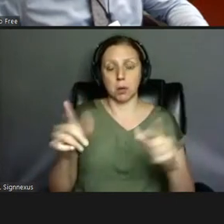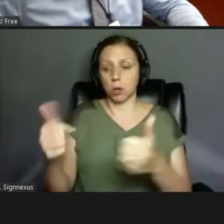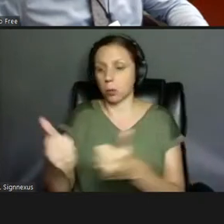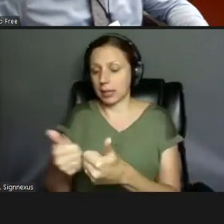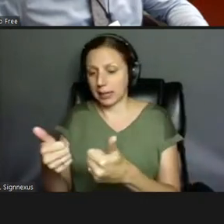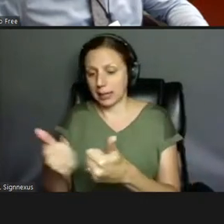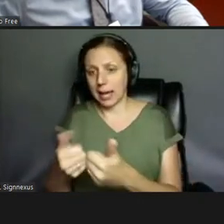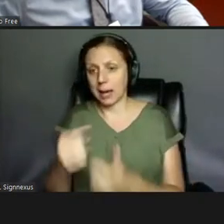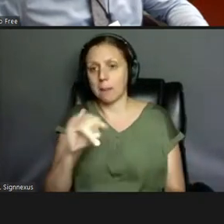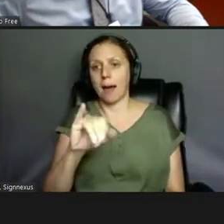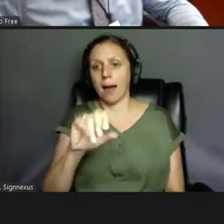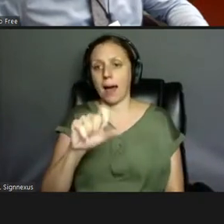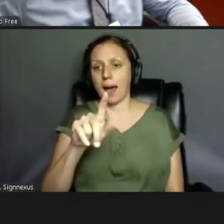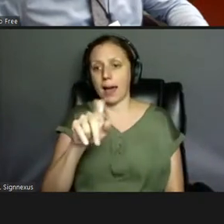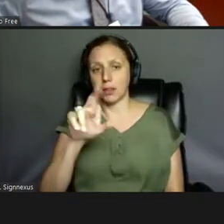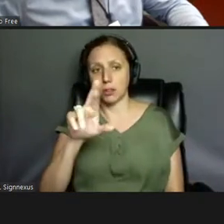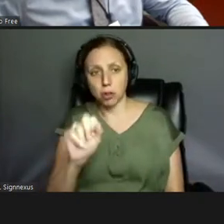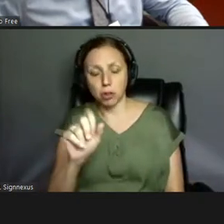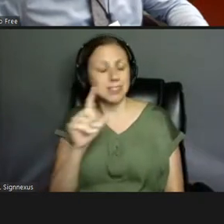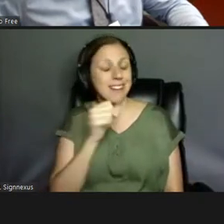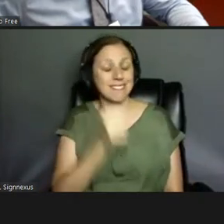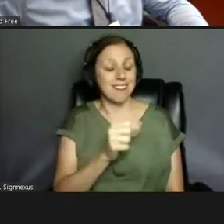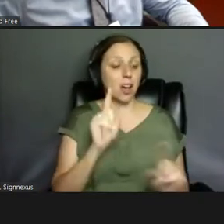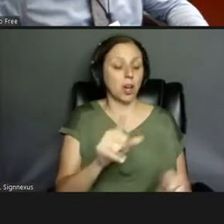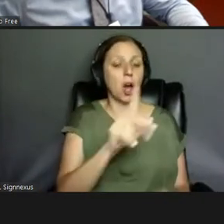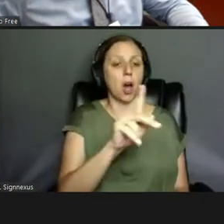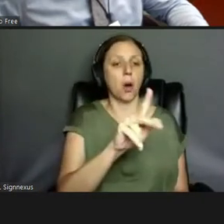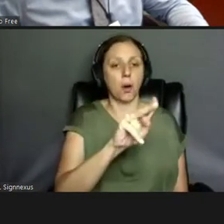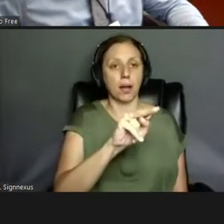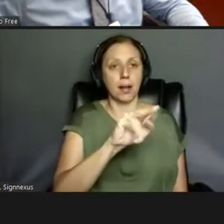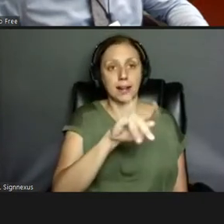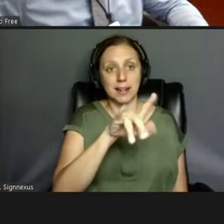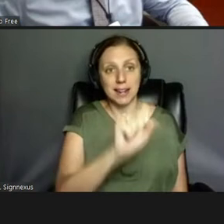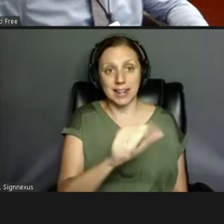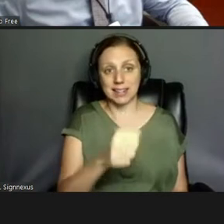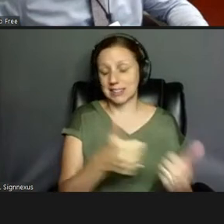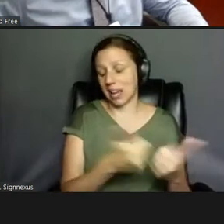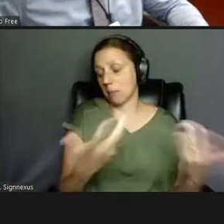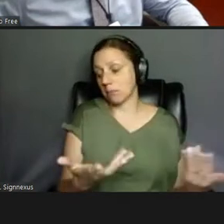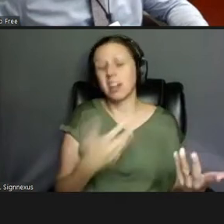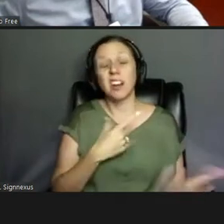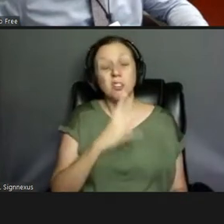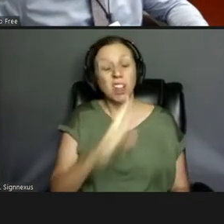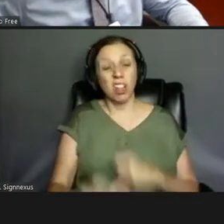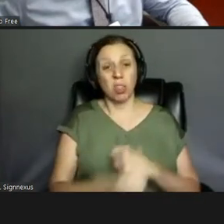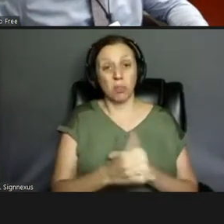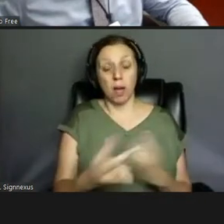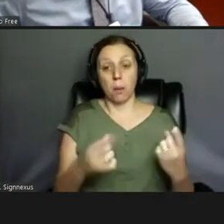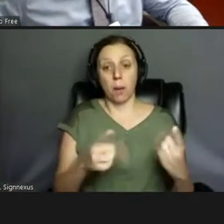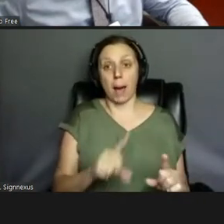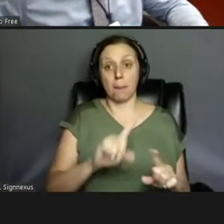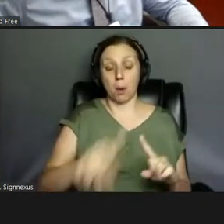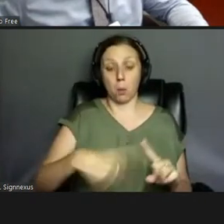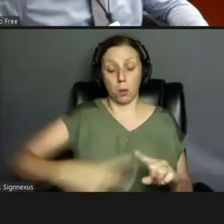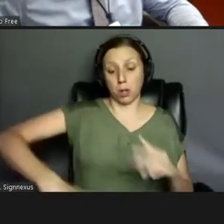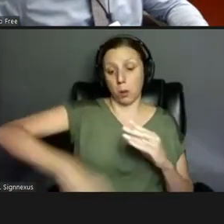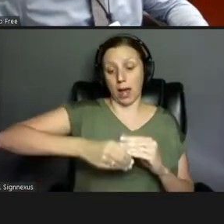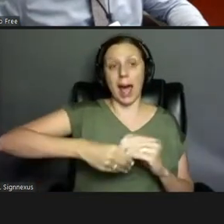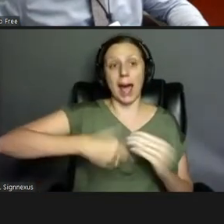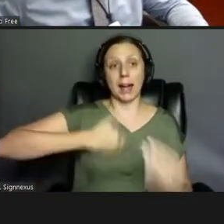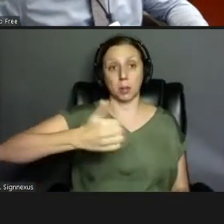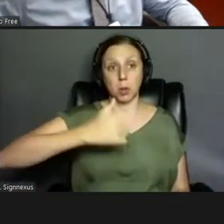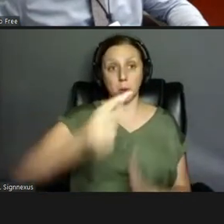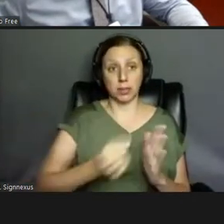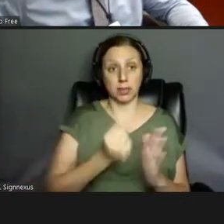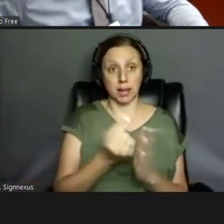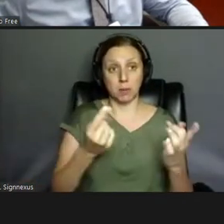game. So the real threat here when people's commute times increase is that we are driving people into